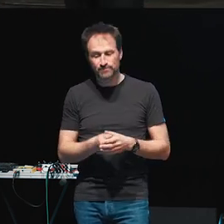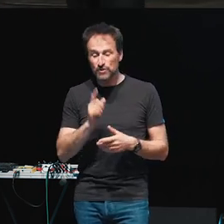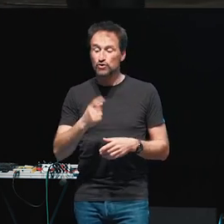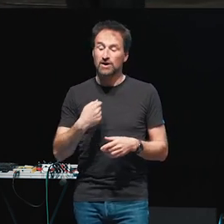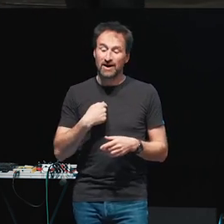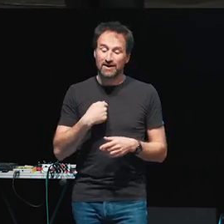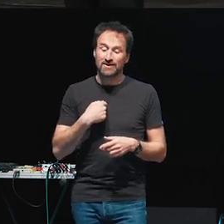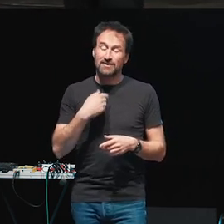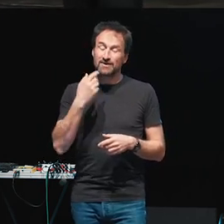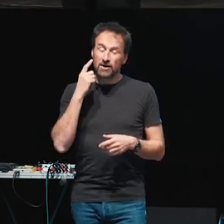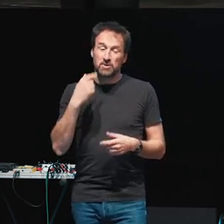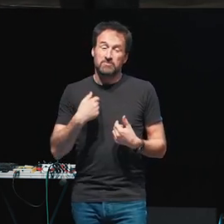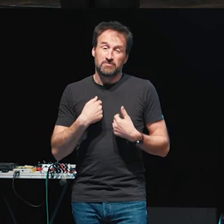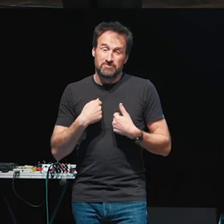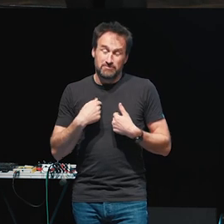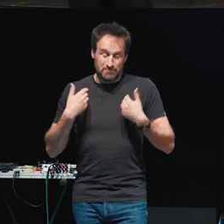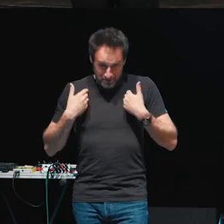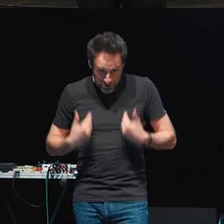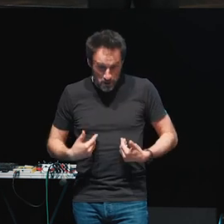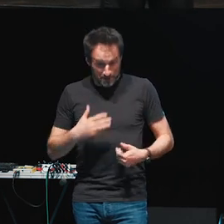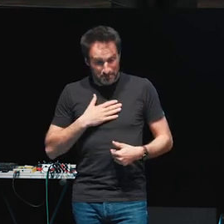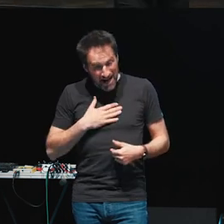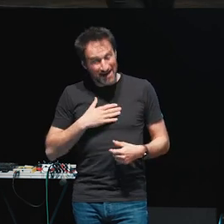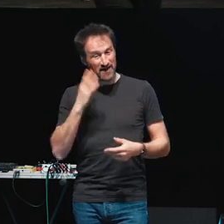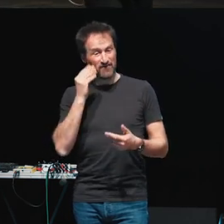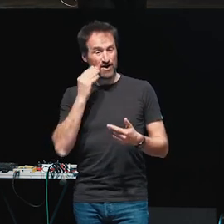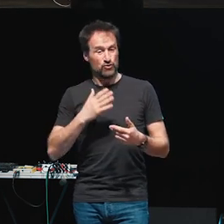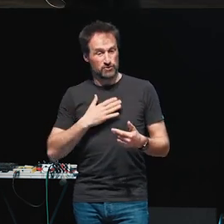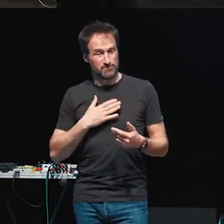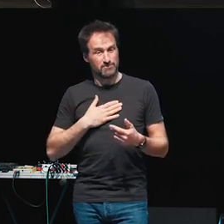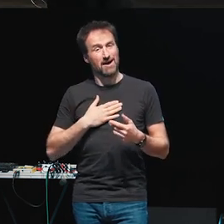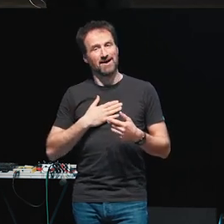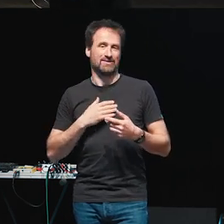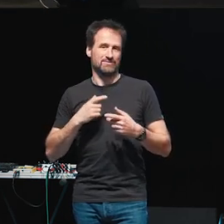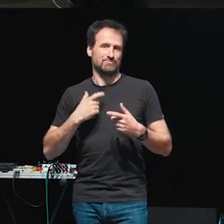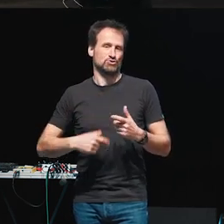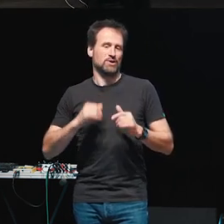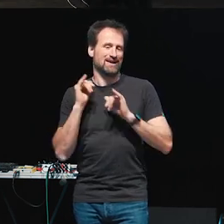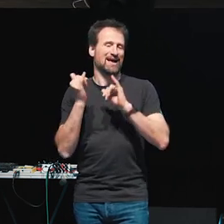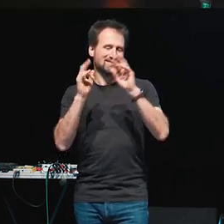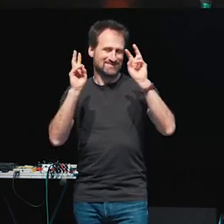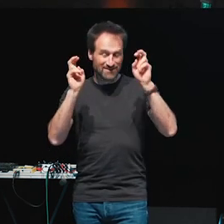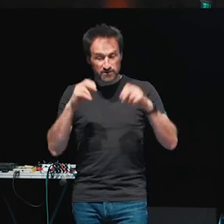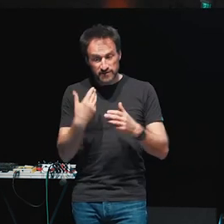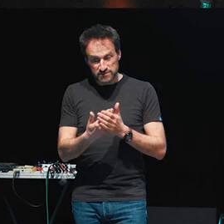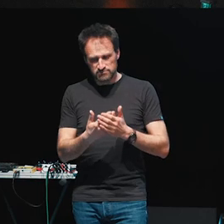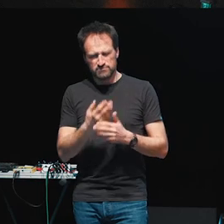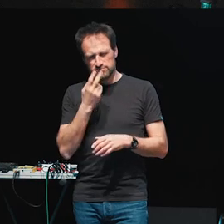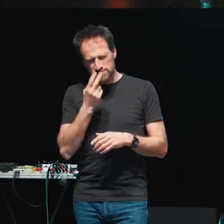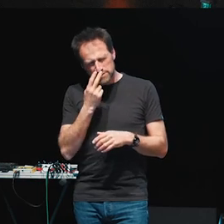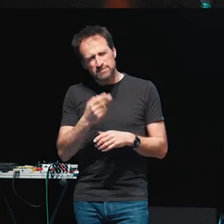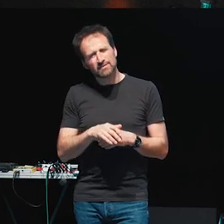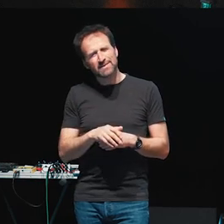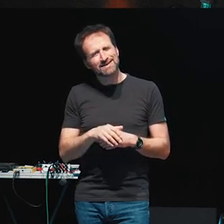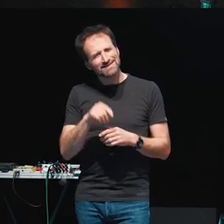migrating from LAMP, as it was for me in my personal journey, it's sort of as much as a technical change as it is a cultural one.